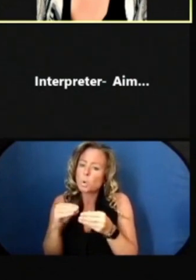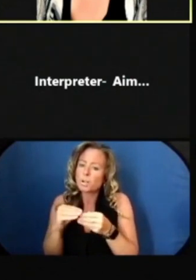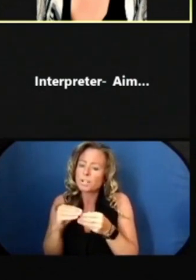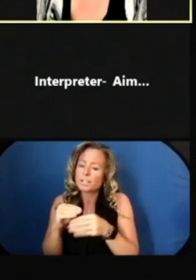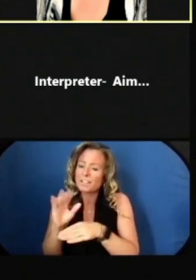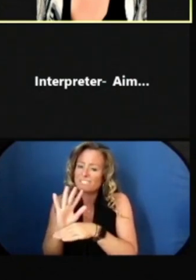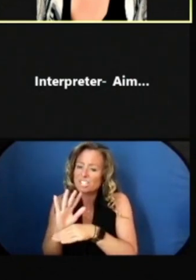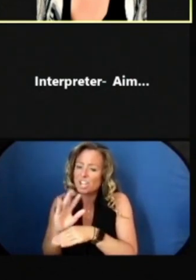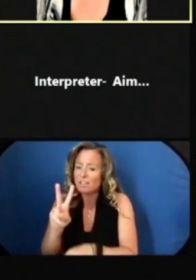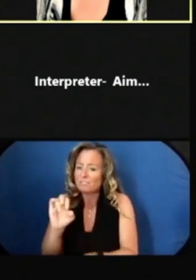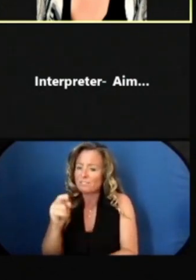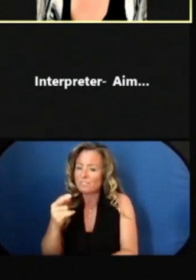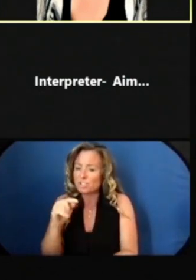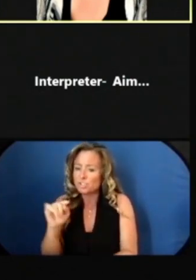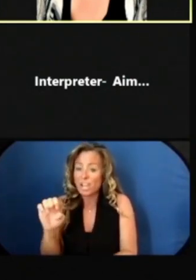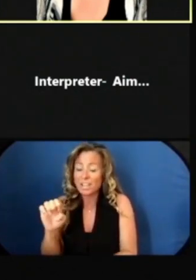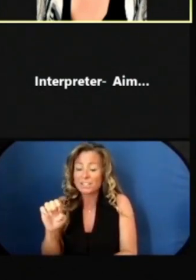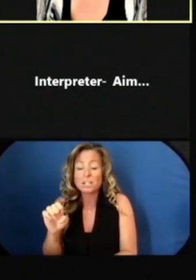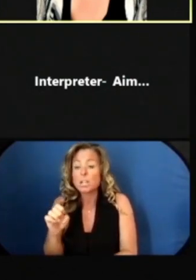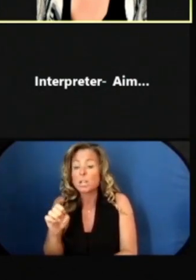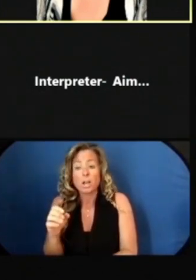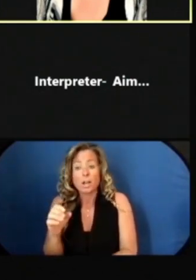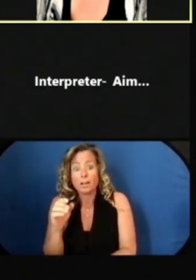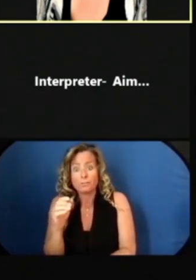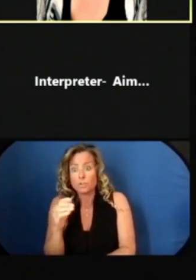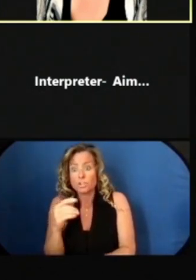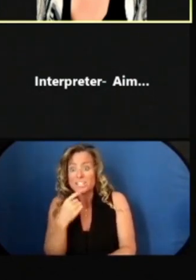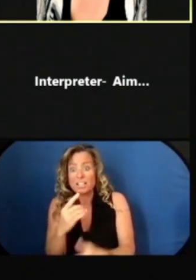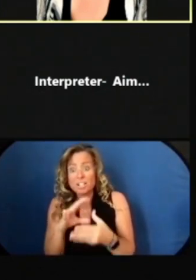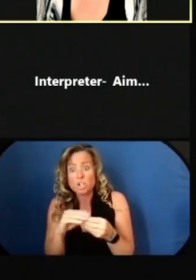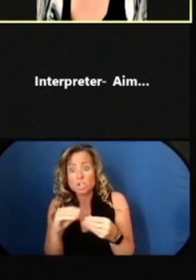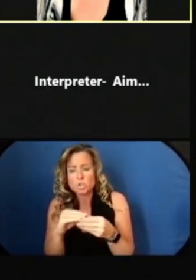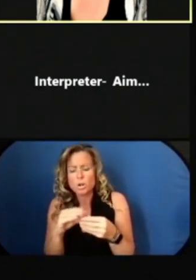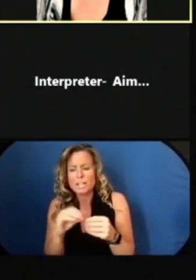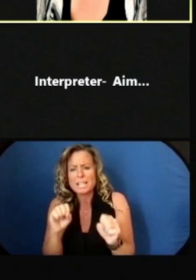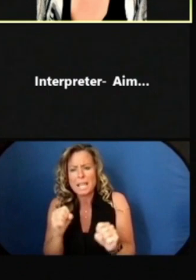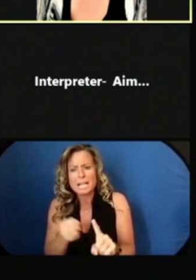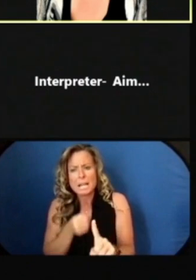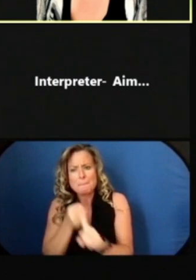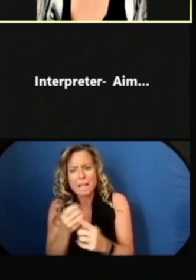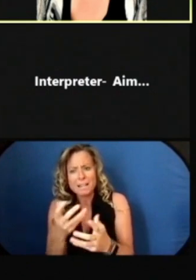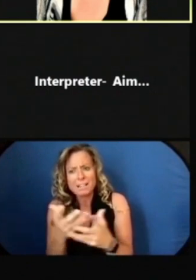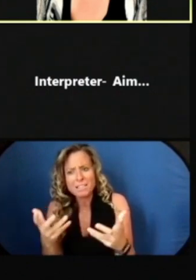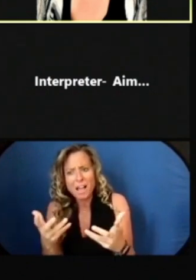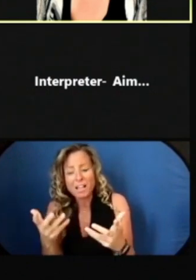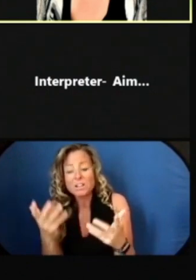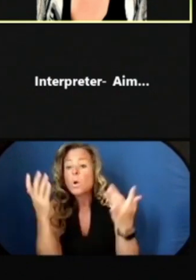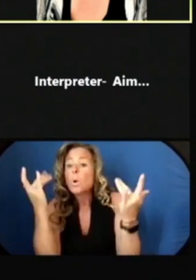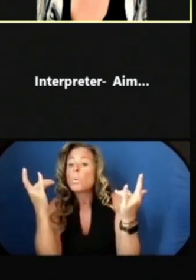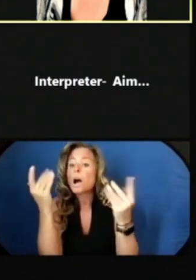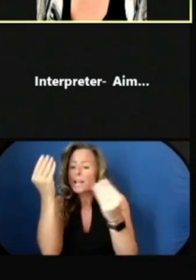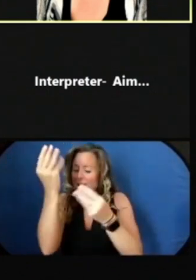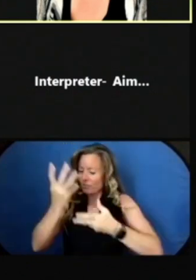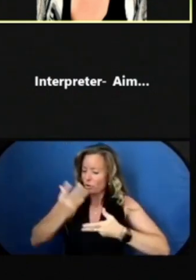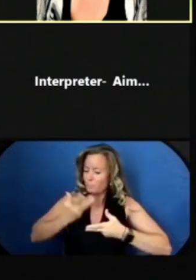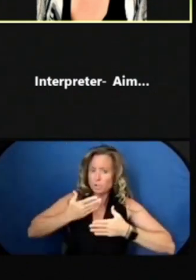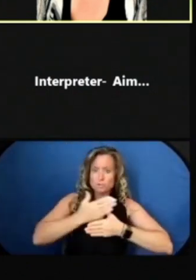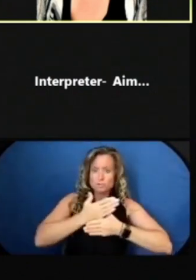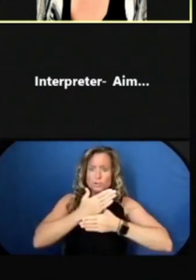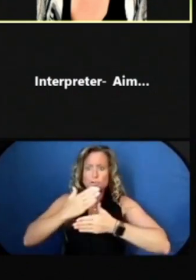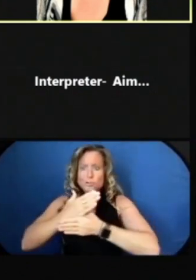story is so meaningful for so many people. They can connect to it. And this is because when information is shared